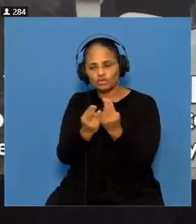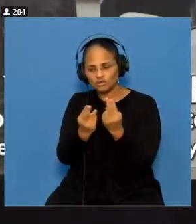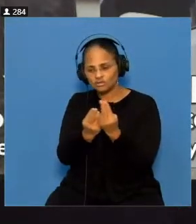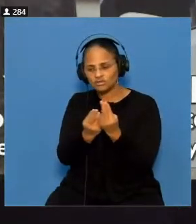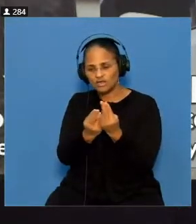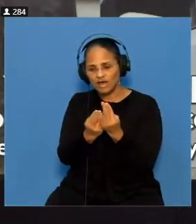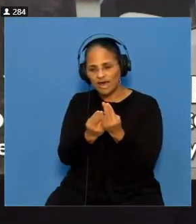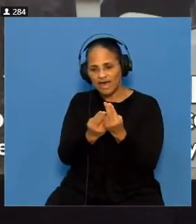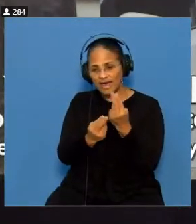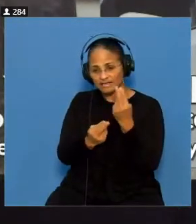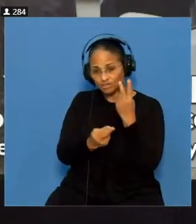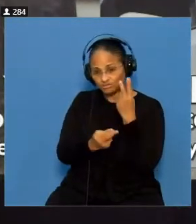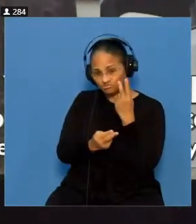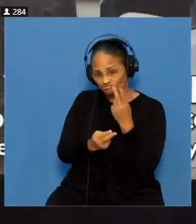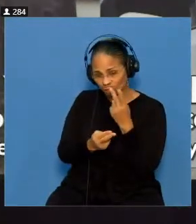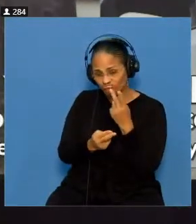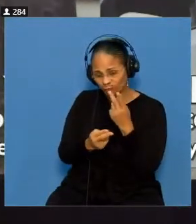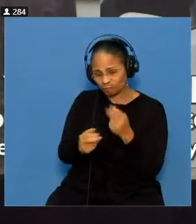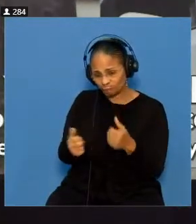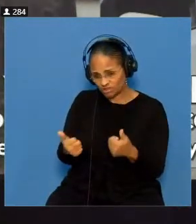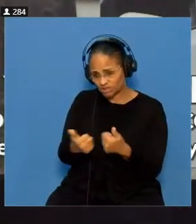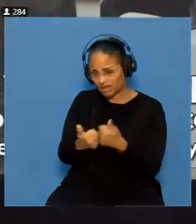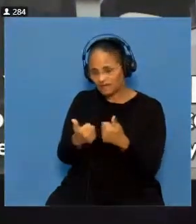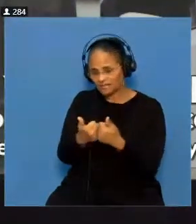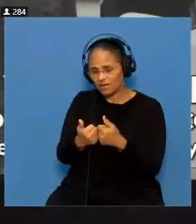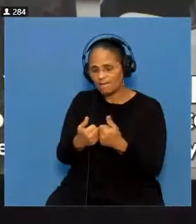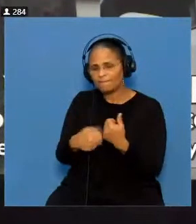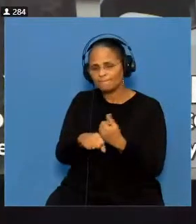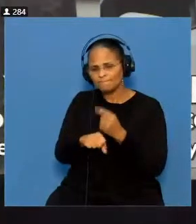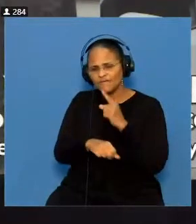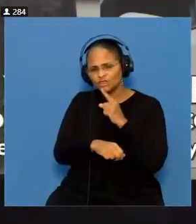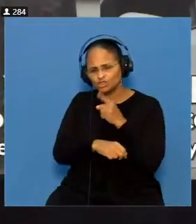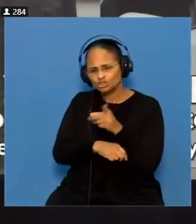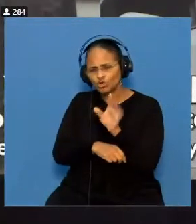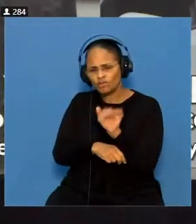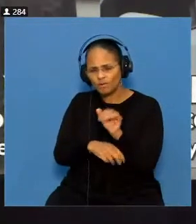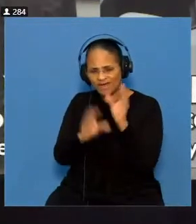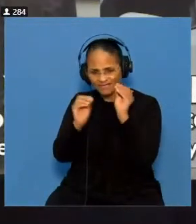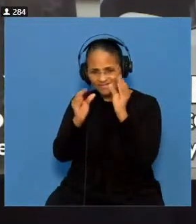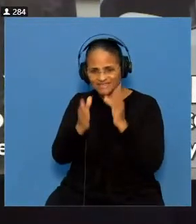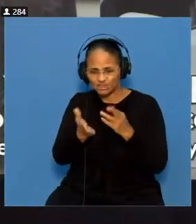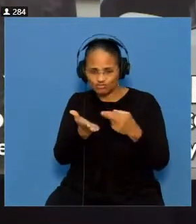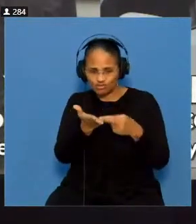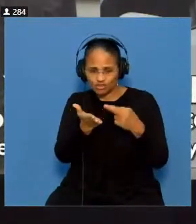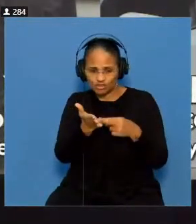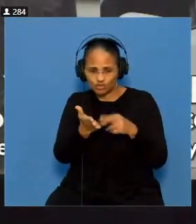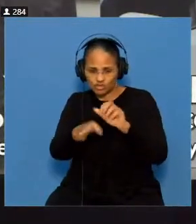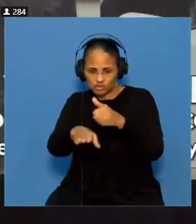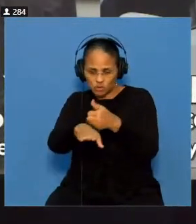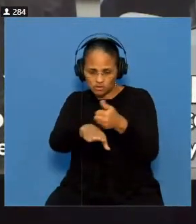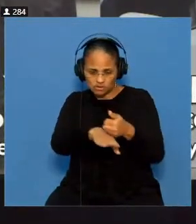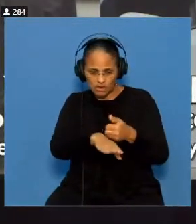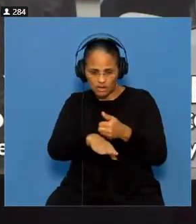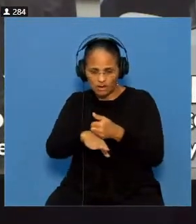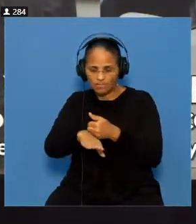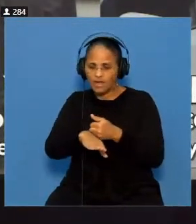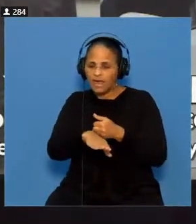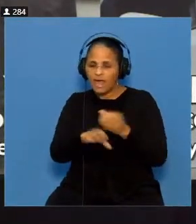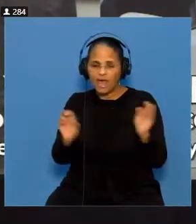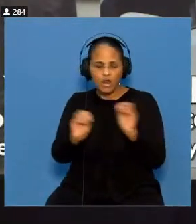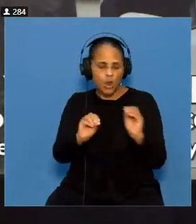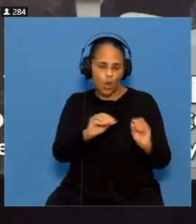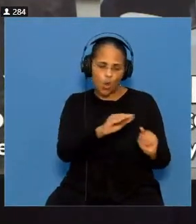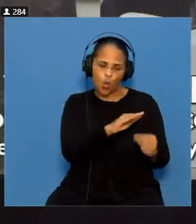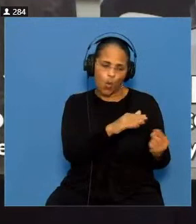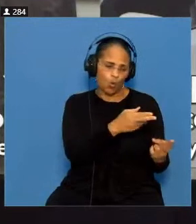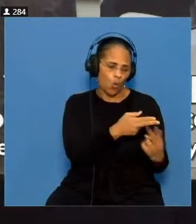the challenges. And we just wanted to make absolutely sure that we had teaching resources in place, everyone off of quarantine, making sure that we were